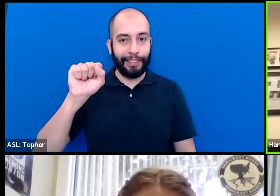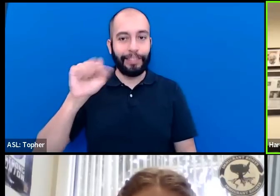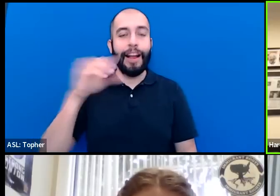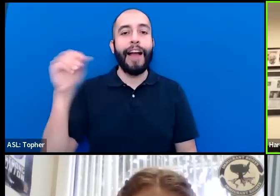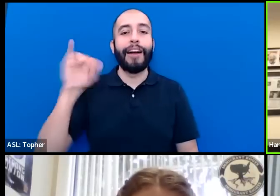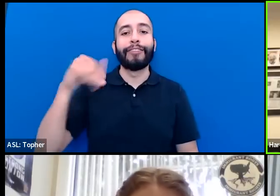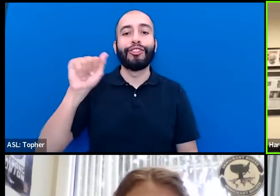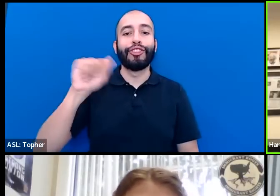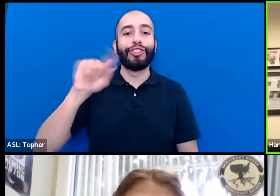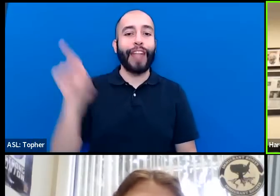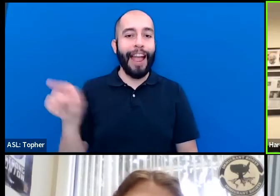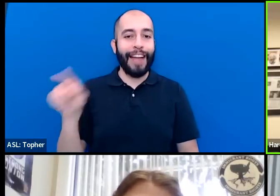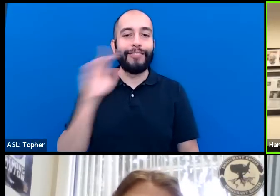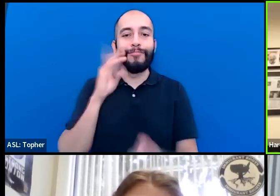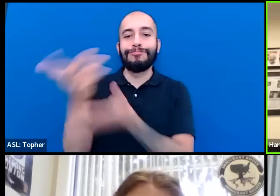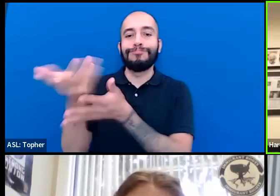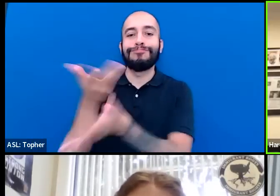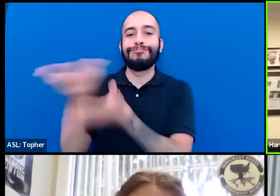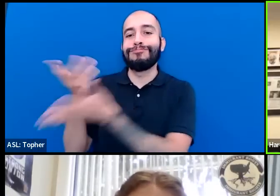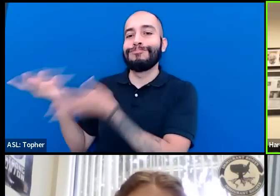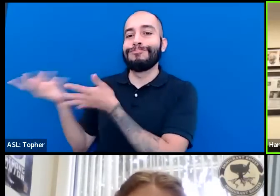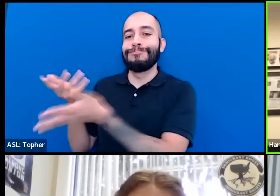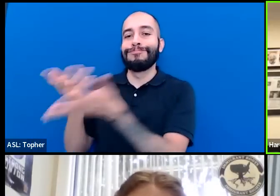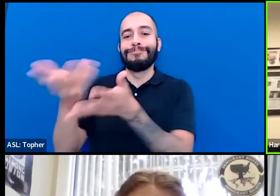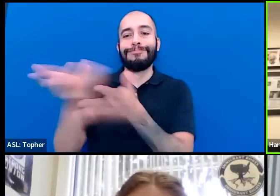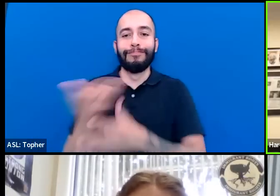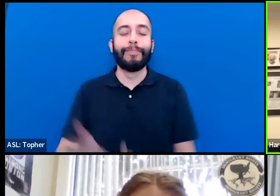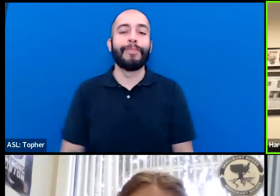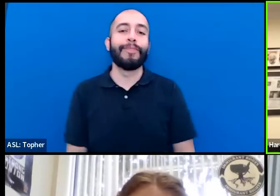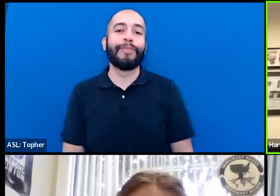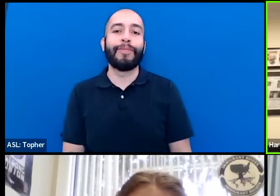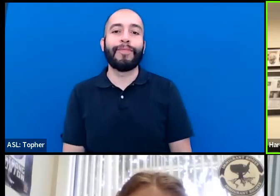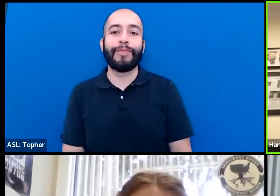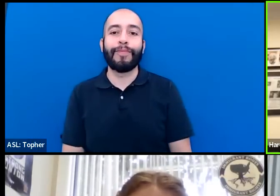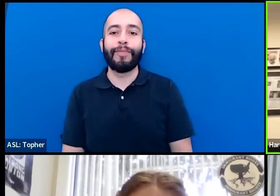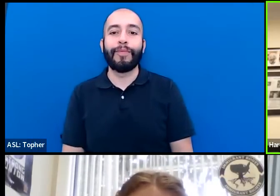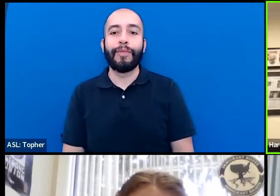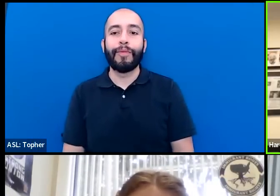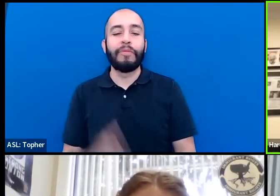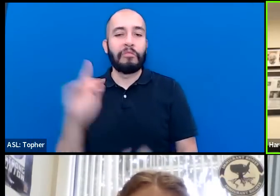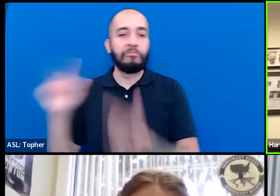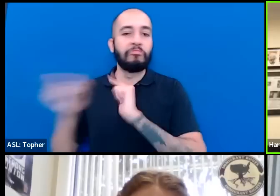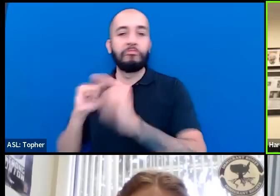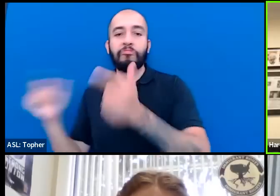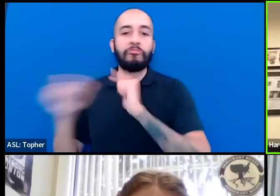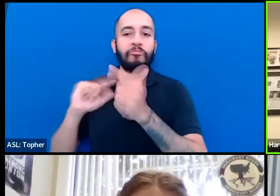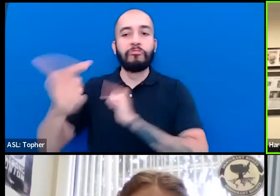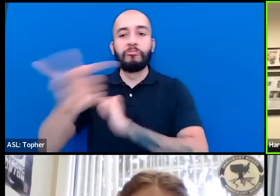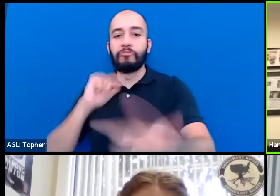to do is get their some sense of what they think has been